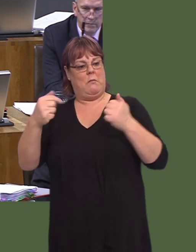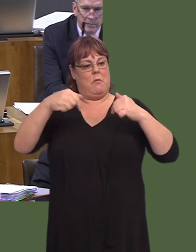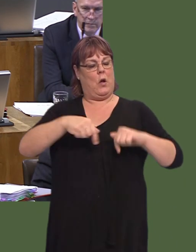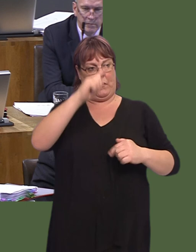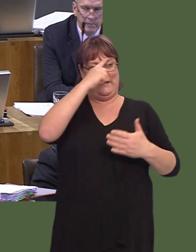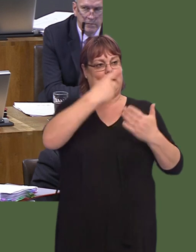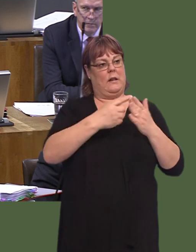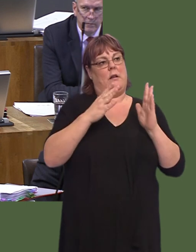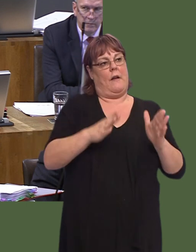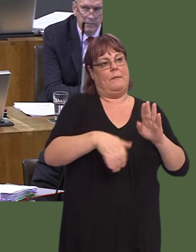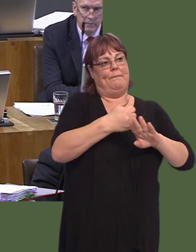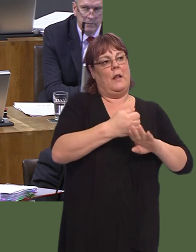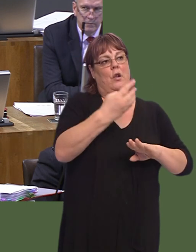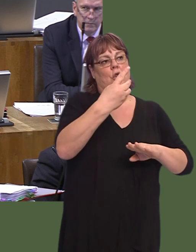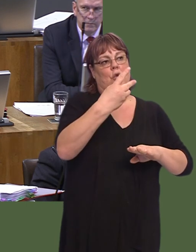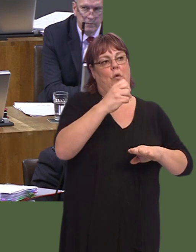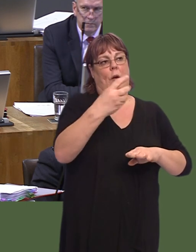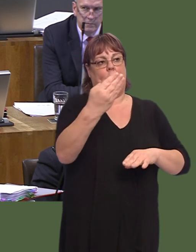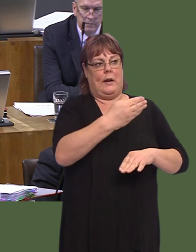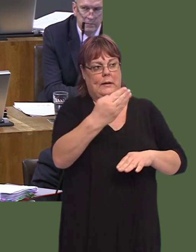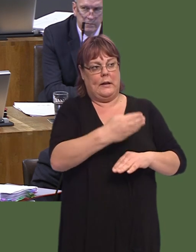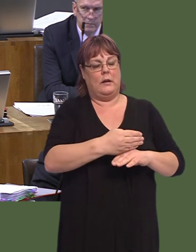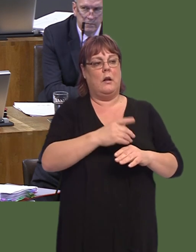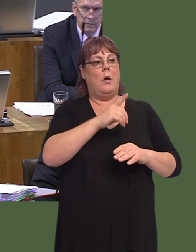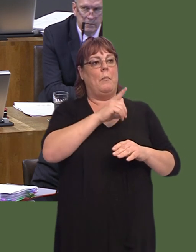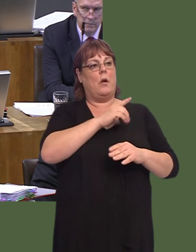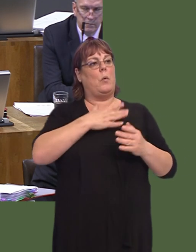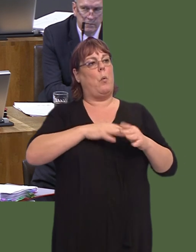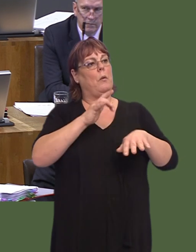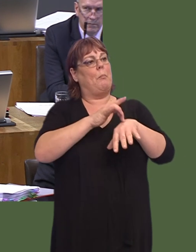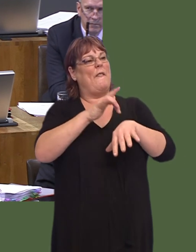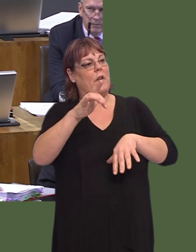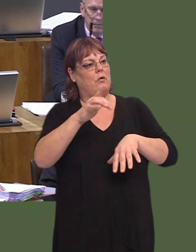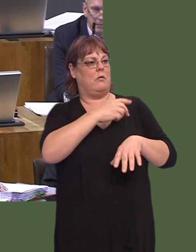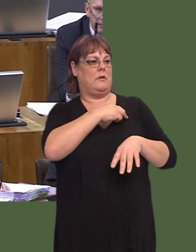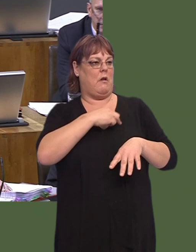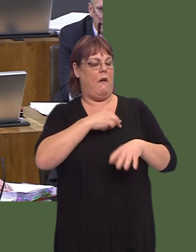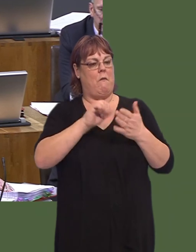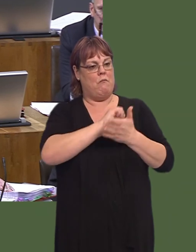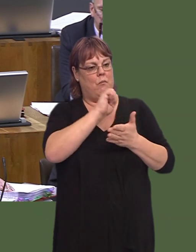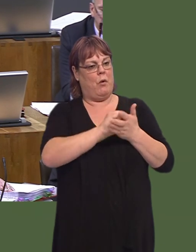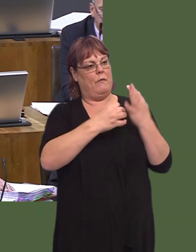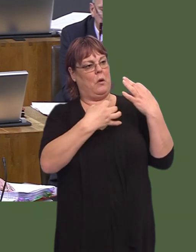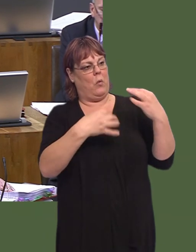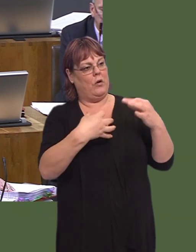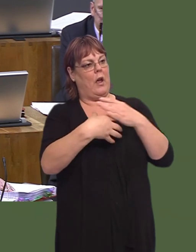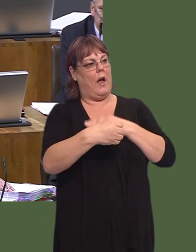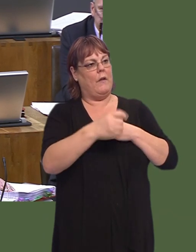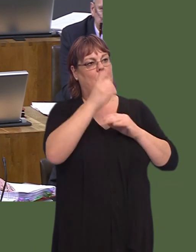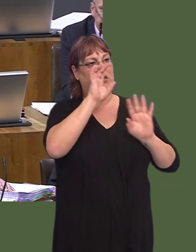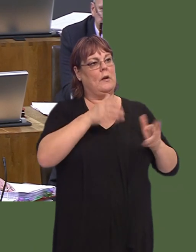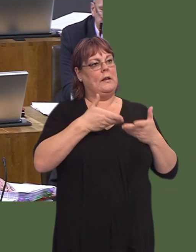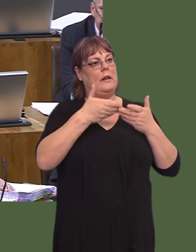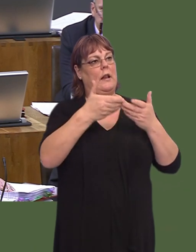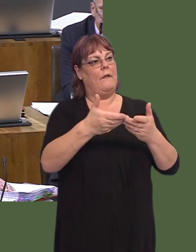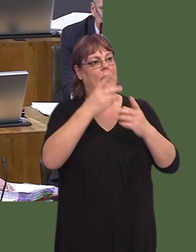aspect of ensuring the professionalisation of the workforce so we can have social care workers that are appropriately qualified to deliver